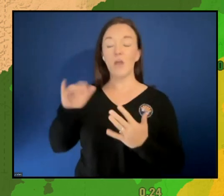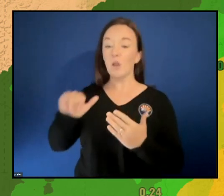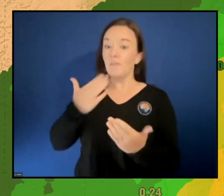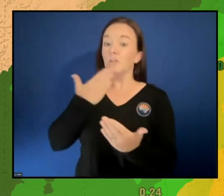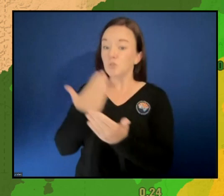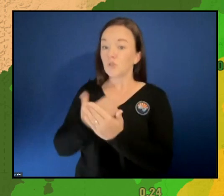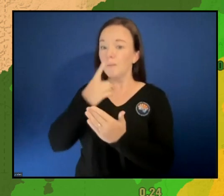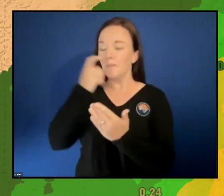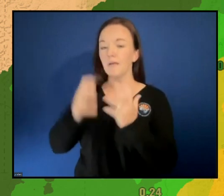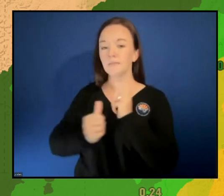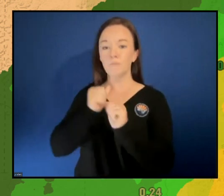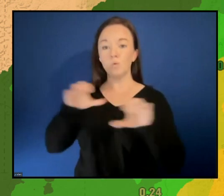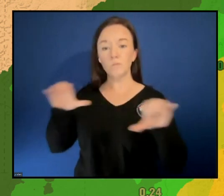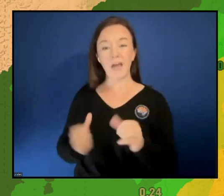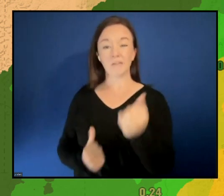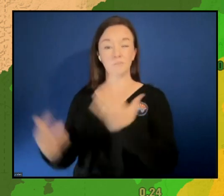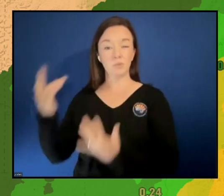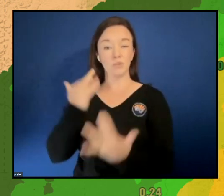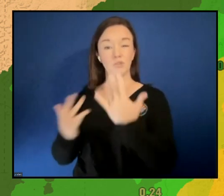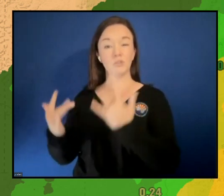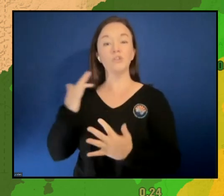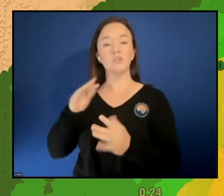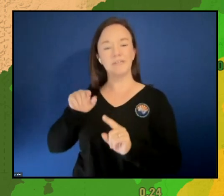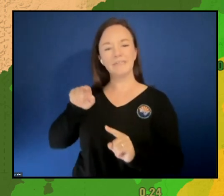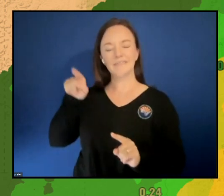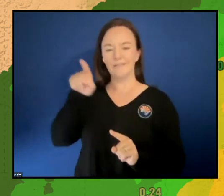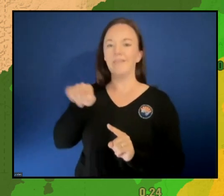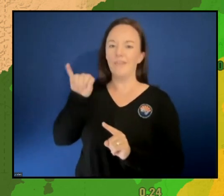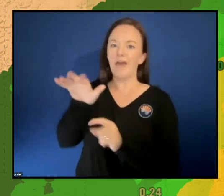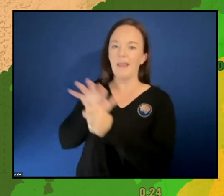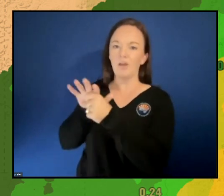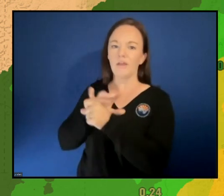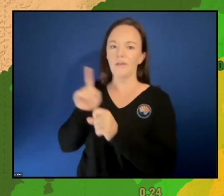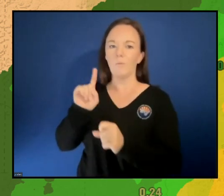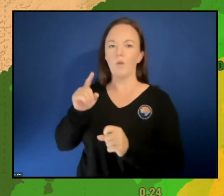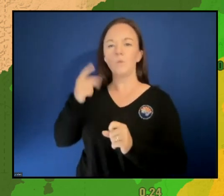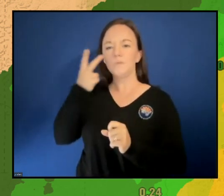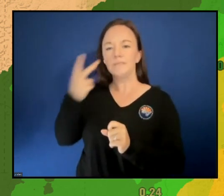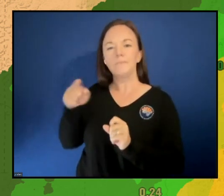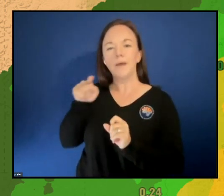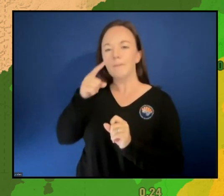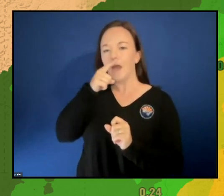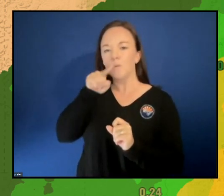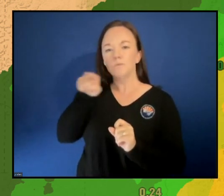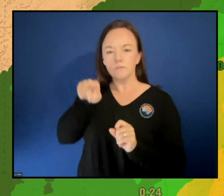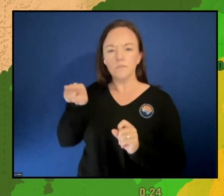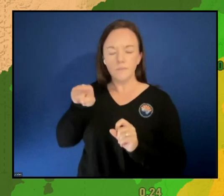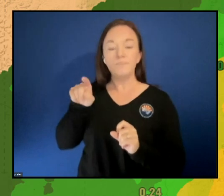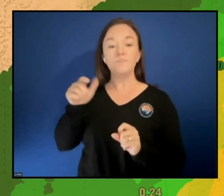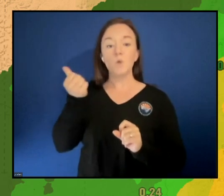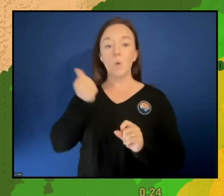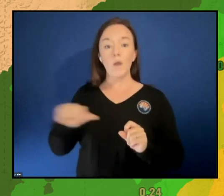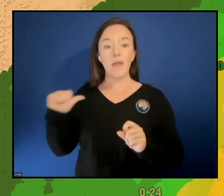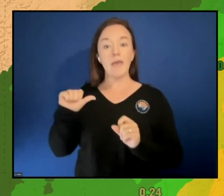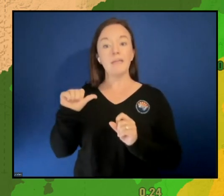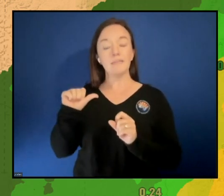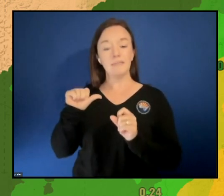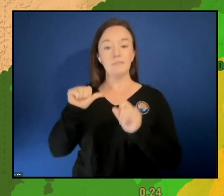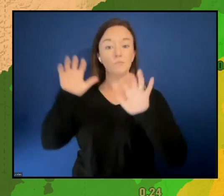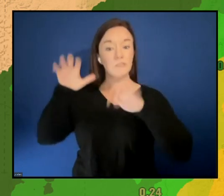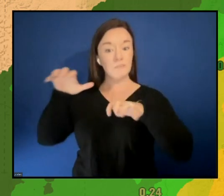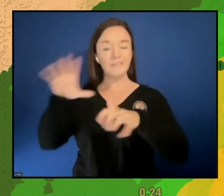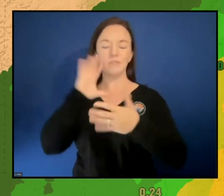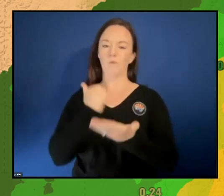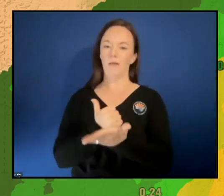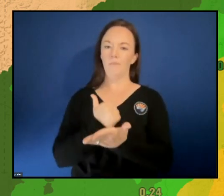it's burning is generally up in this area. So any kind of precipitation is going to be very helpful. And that's what we did see last night was a few